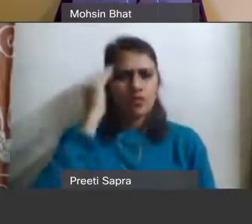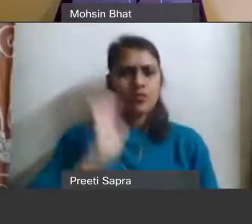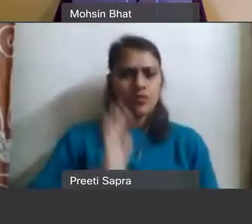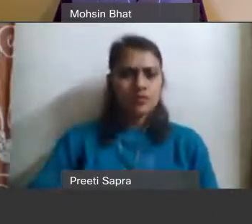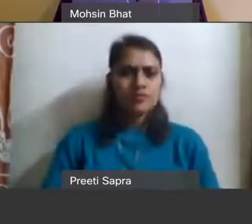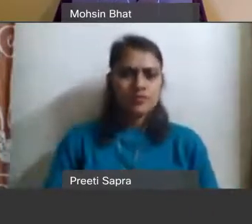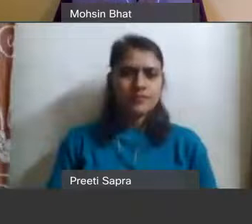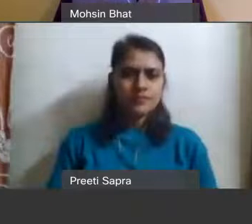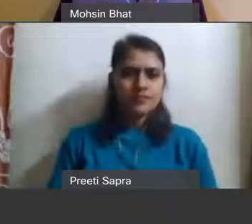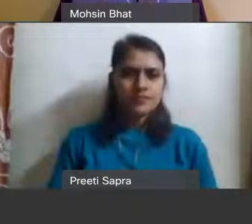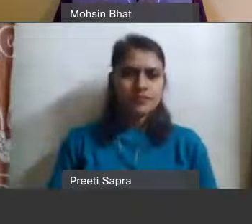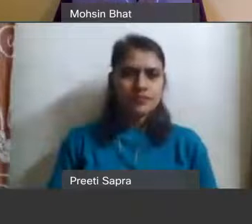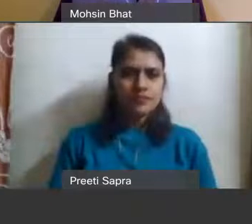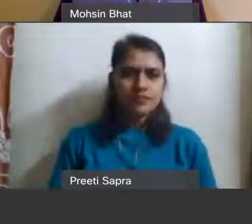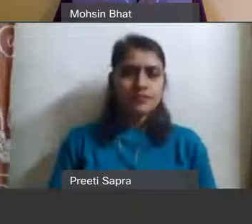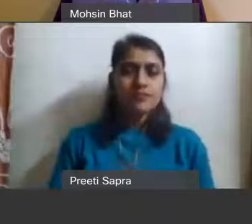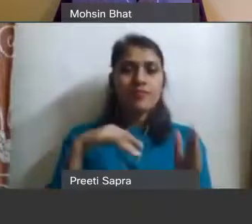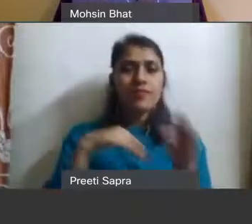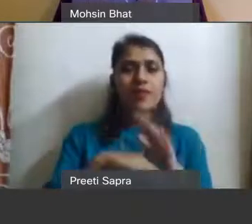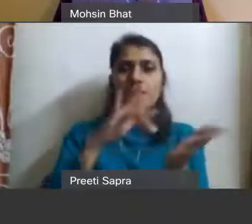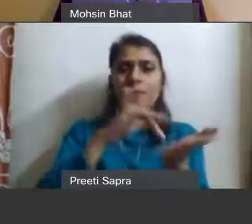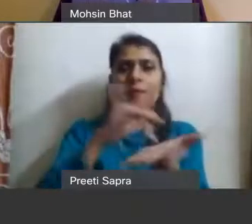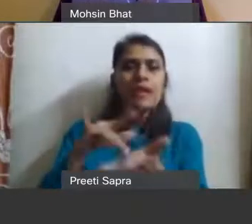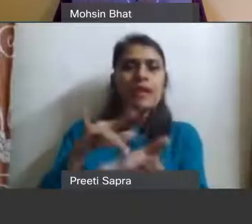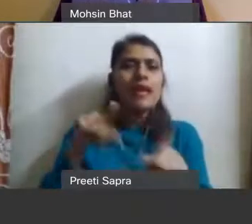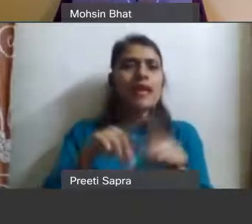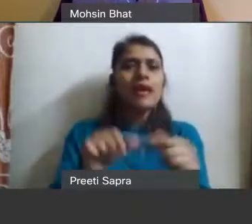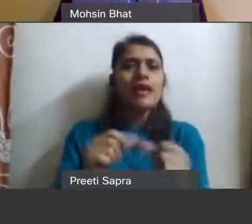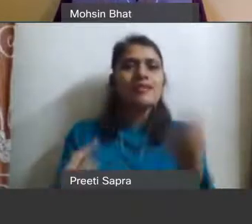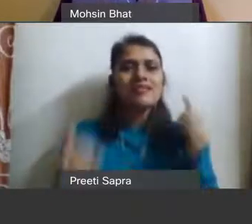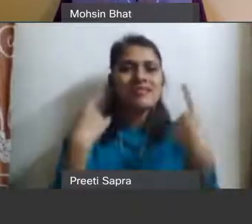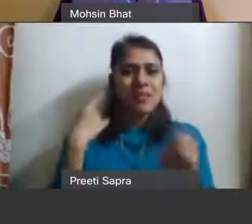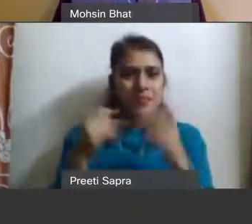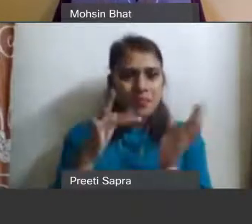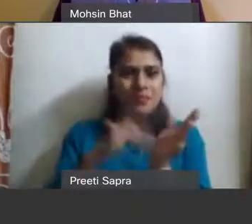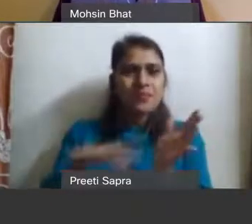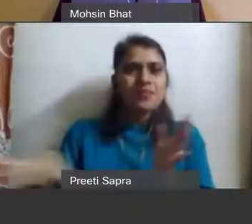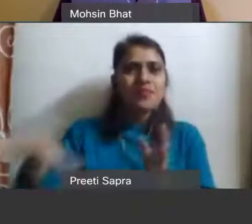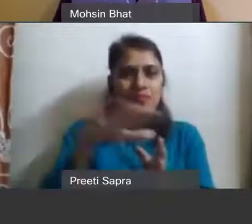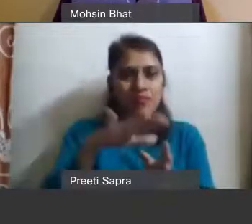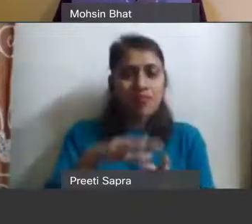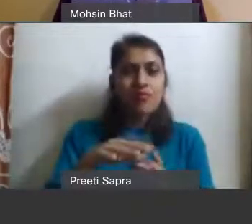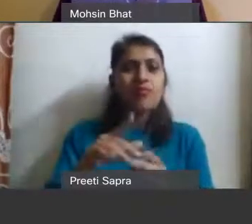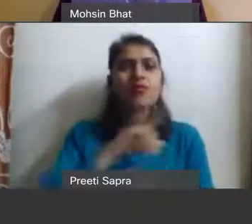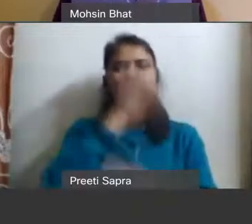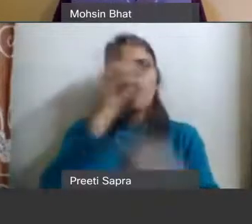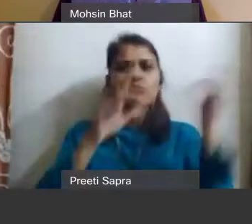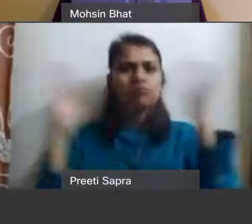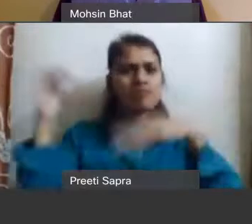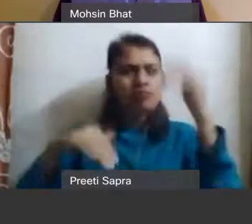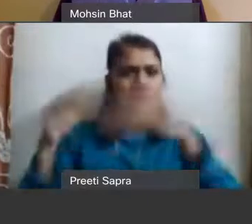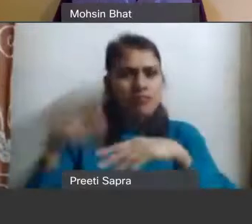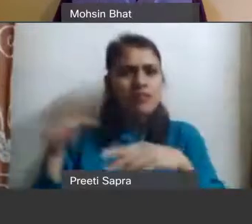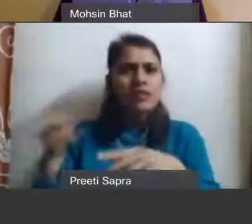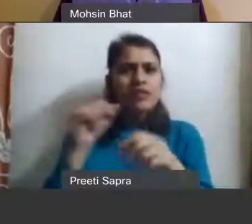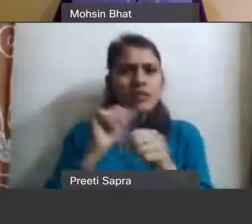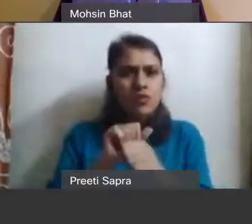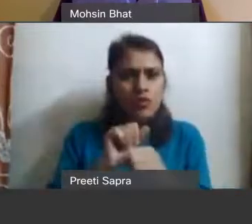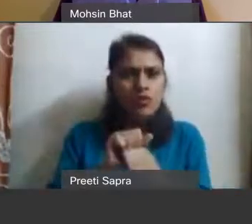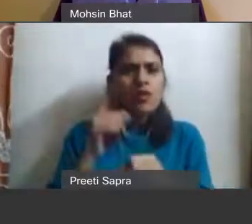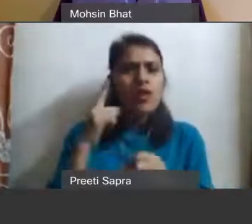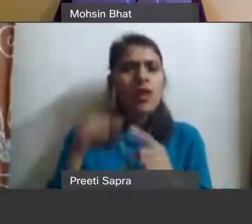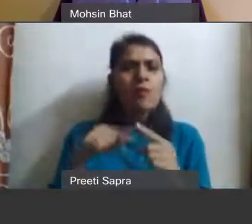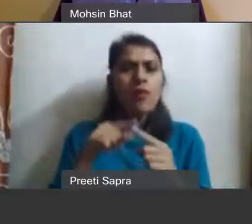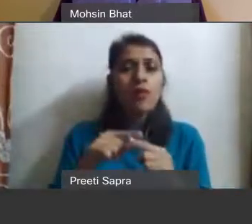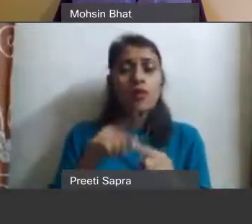havoc in places like Assam, where foreigners tribunals have, for instance, already declared in the approximation of